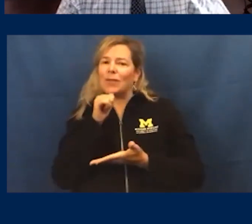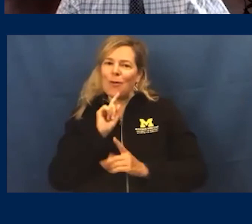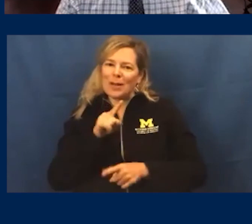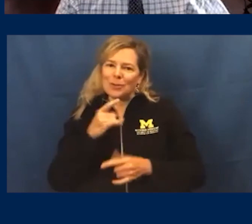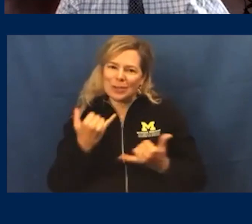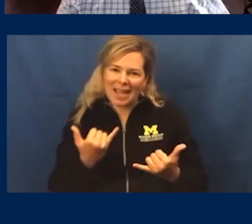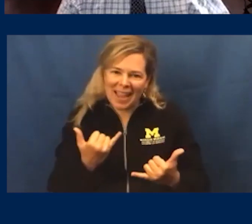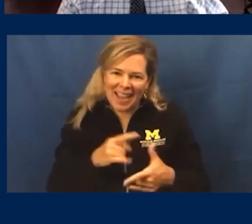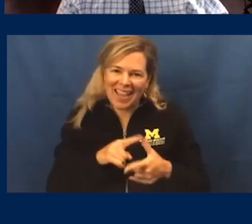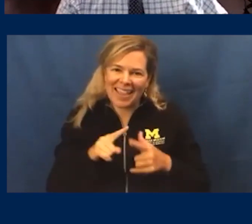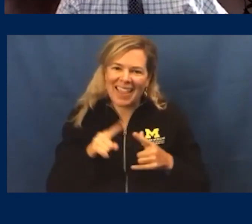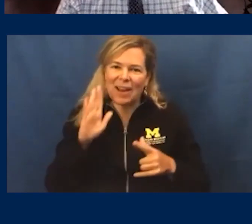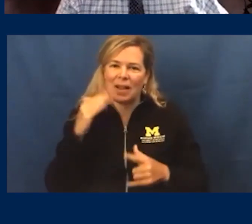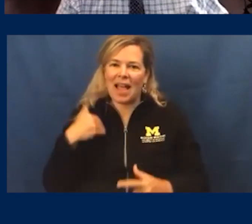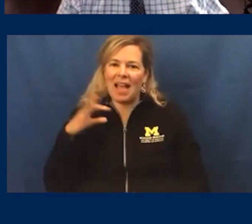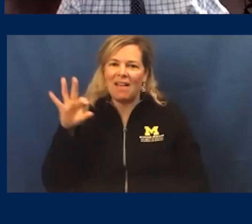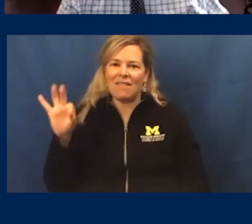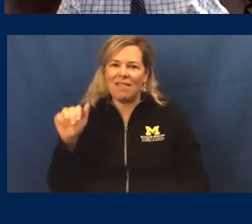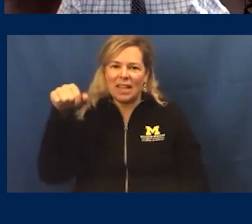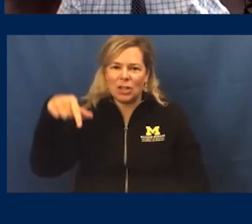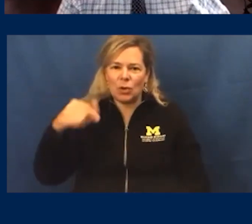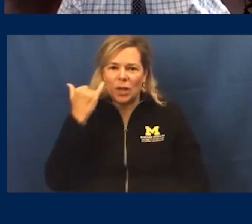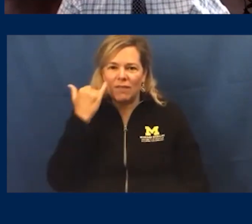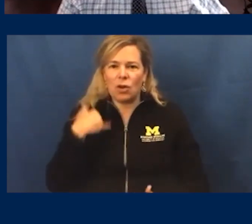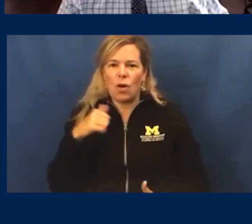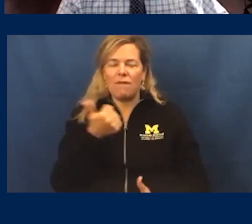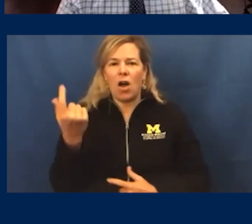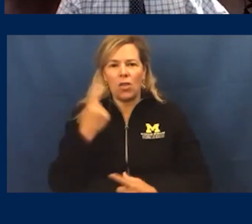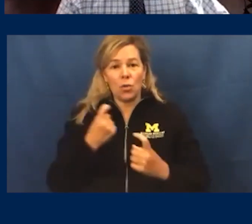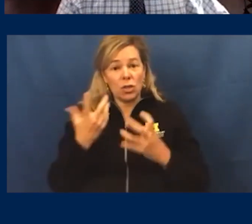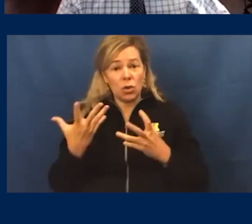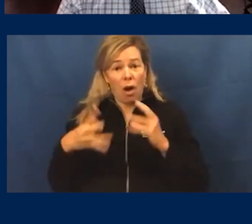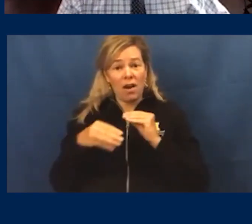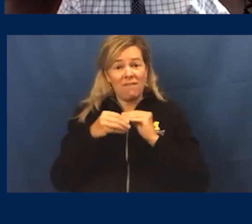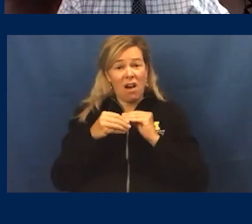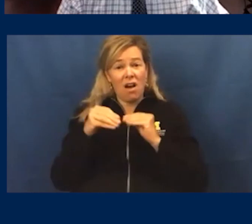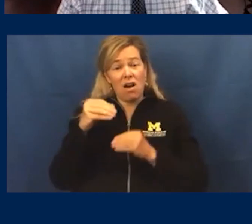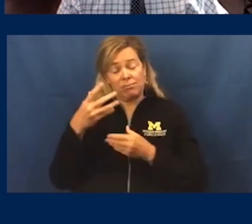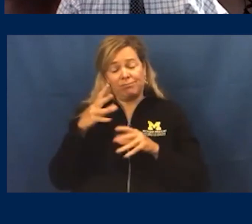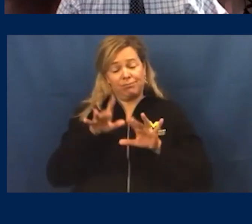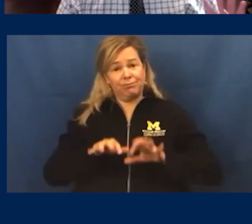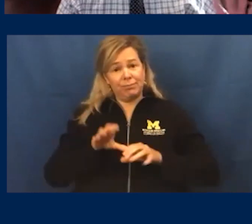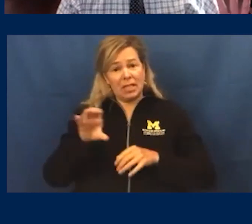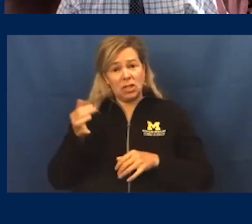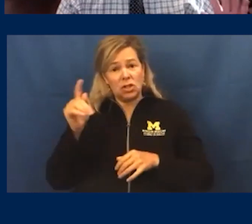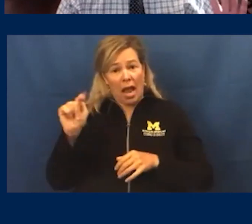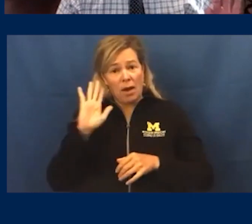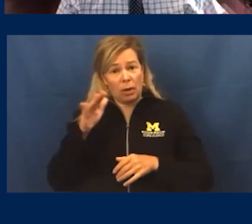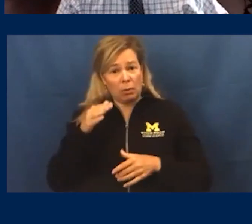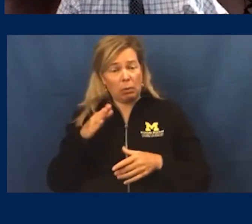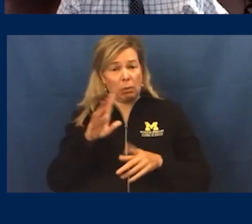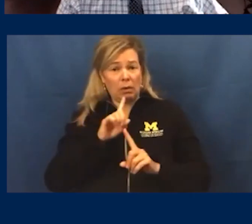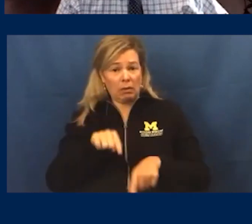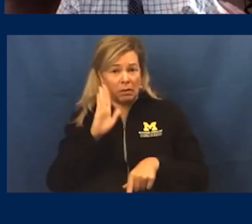an FAQ. If you have other questions that you want to put in the chat, we will try to address those as well. I'm going to ask just